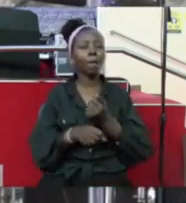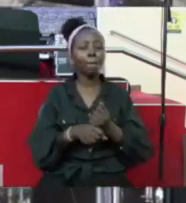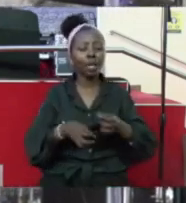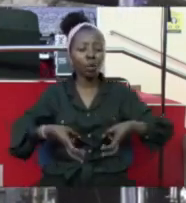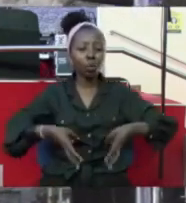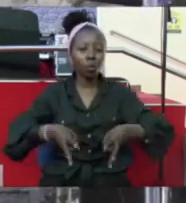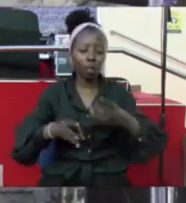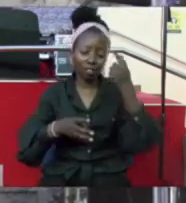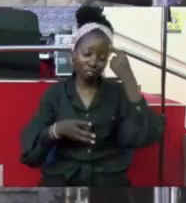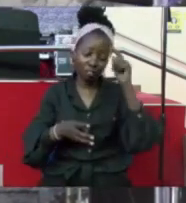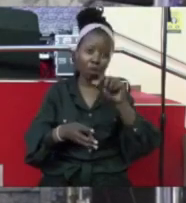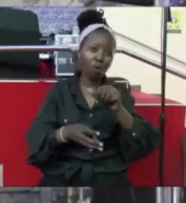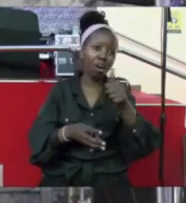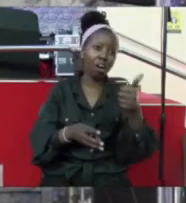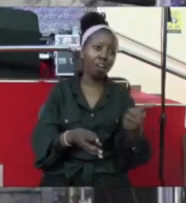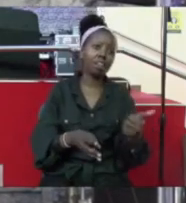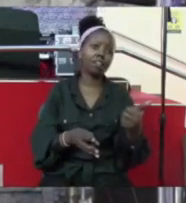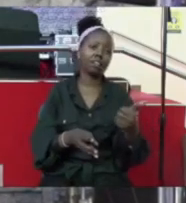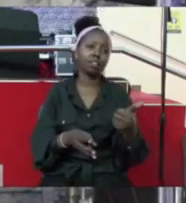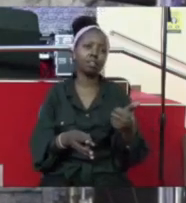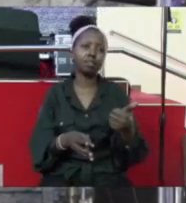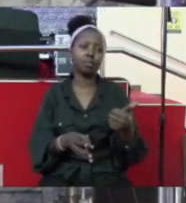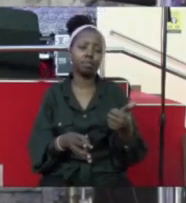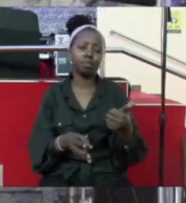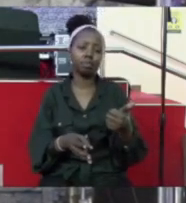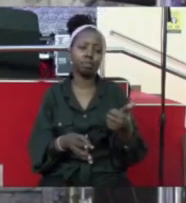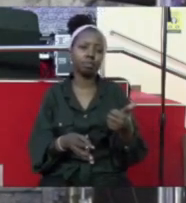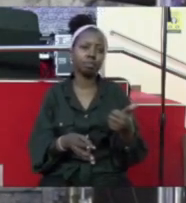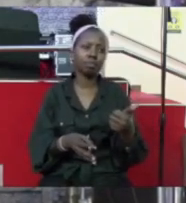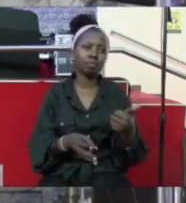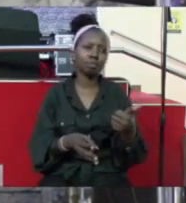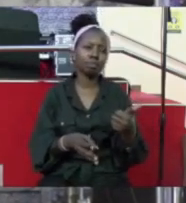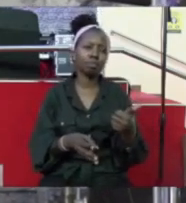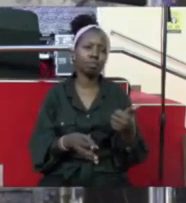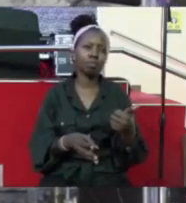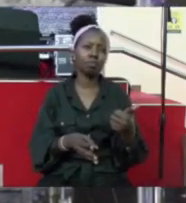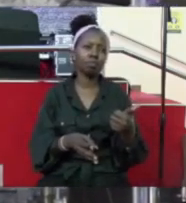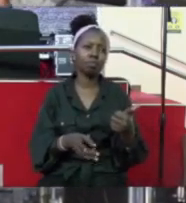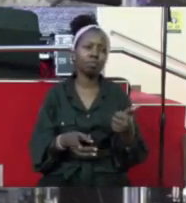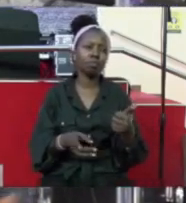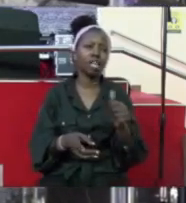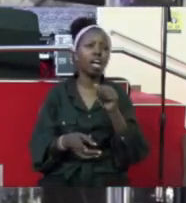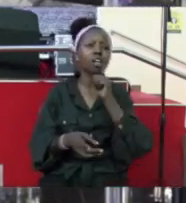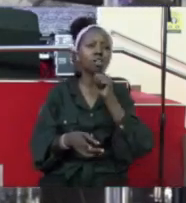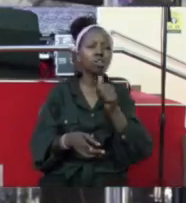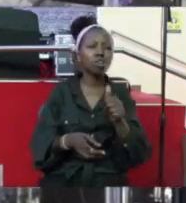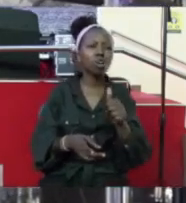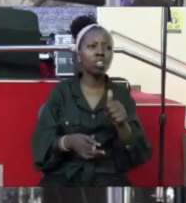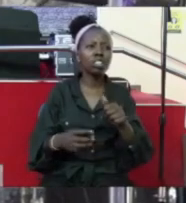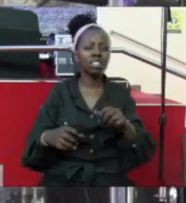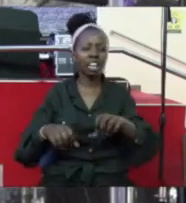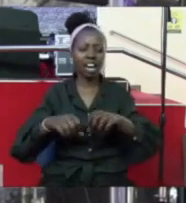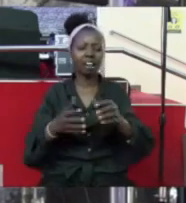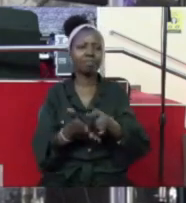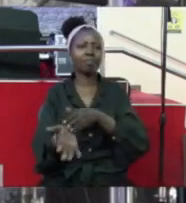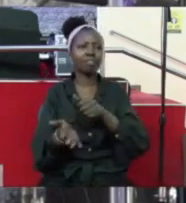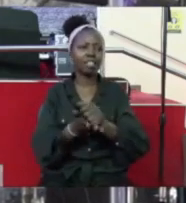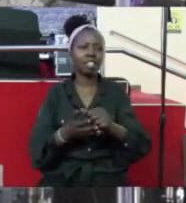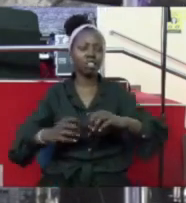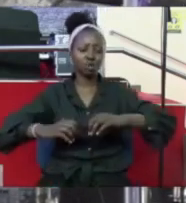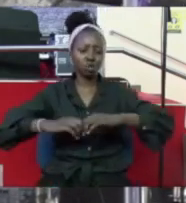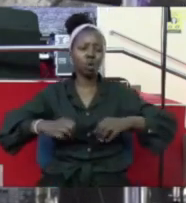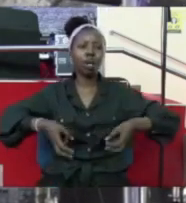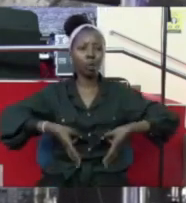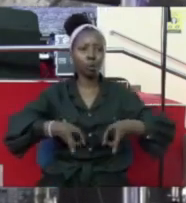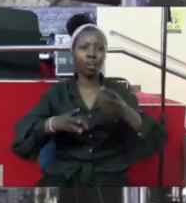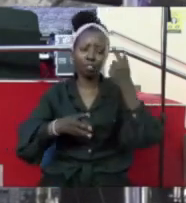watu wengine badala kujenga daraja ili wengine waweze kupita, so they usually cut those bridges. Huwa wanazibomoa hizo